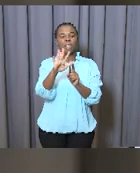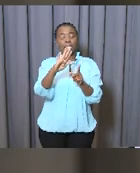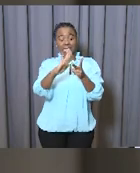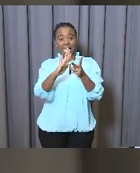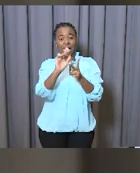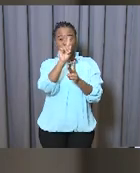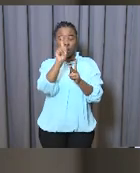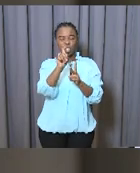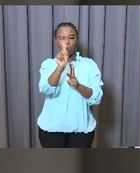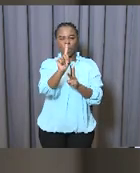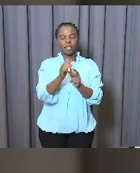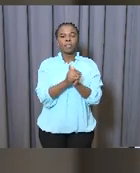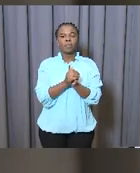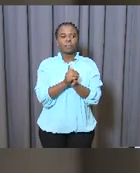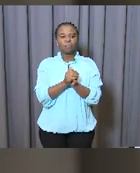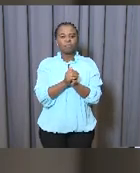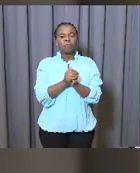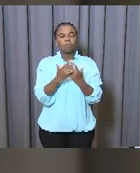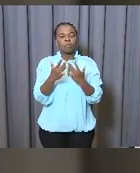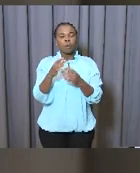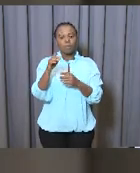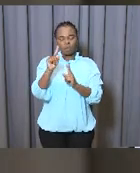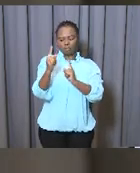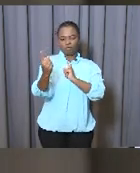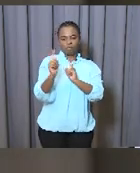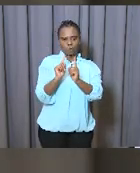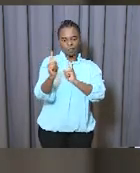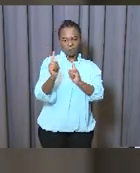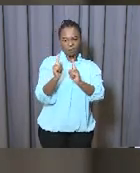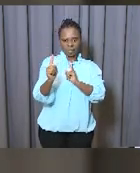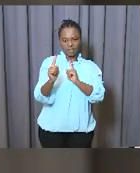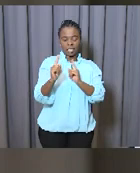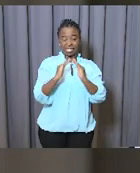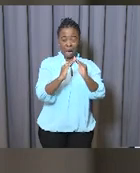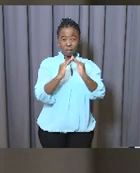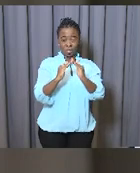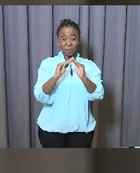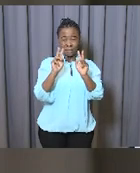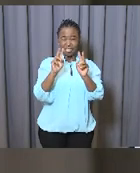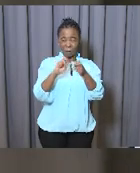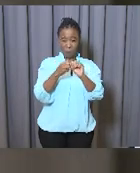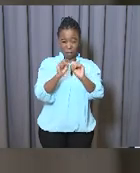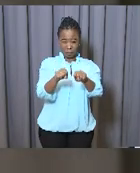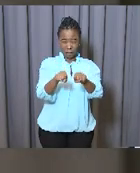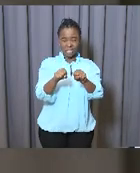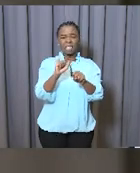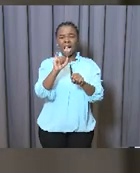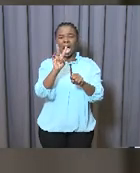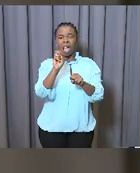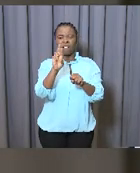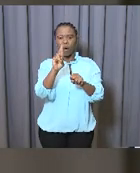is around what you had stated, that social distancing is an issue in townships. I mean, we saw that in Ivory Park